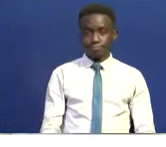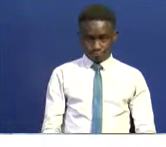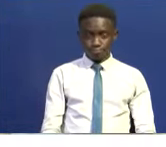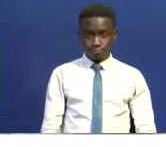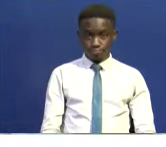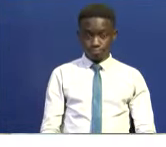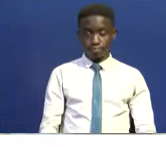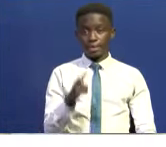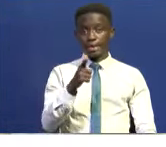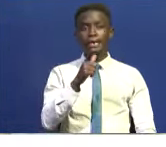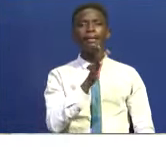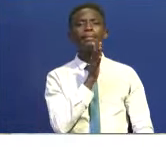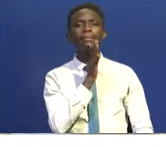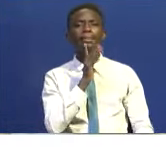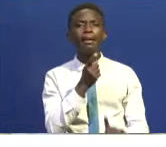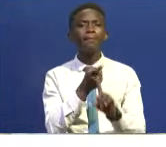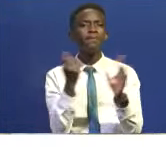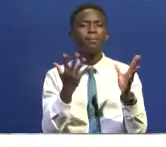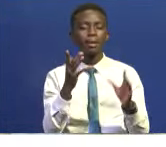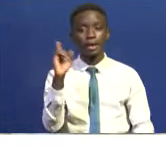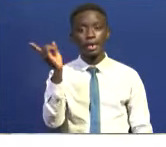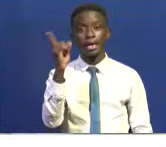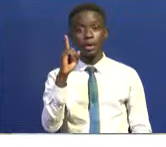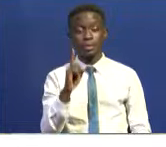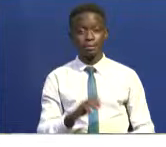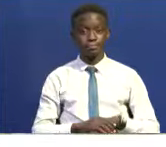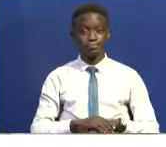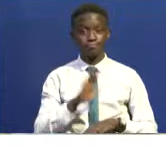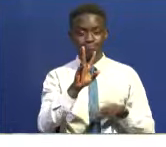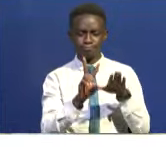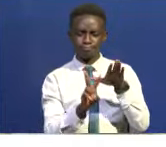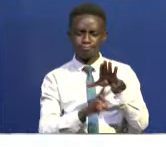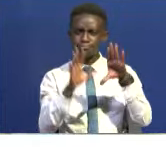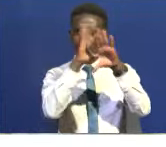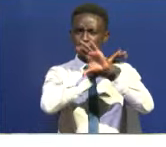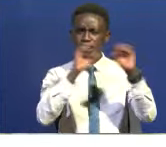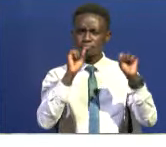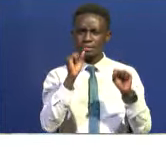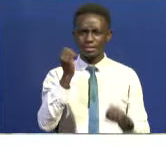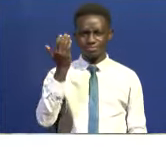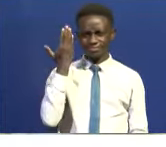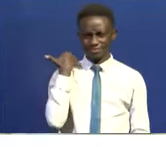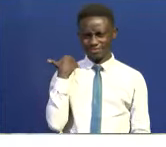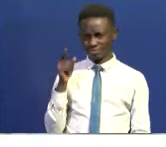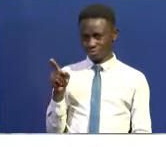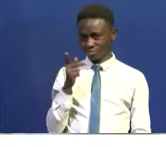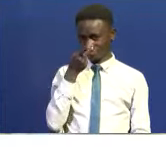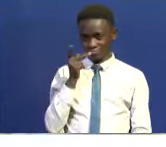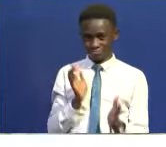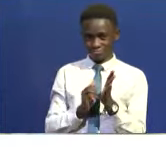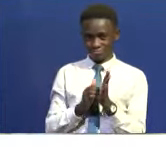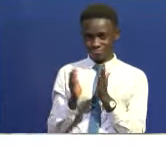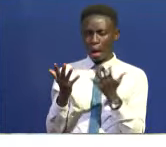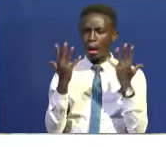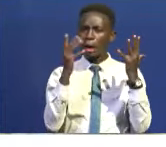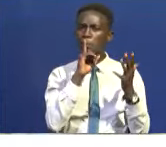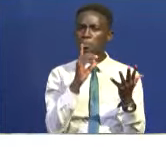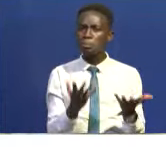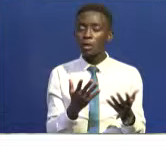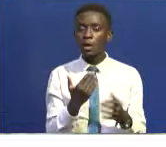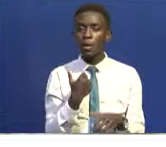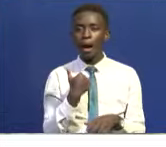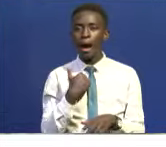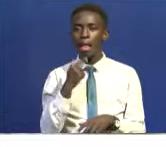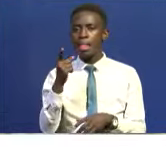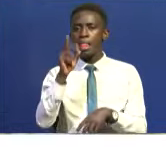center in Nairobi, the former vice president claimed there was a plan to use Kenya as a testing ground for